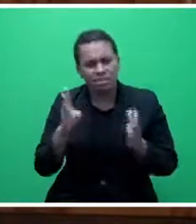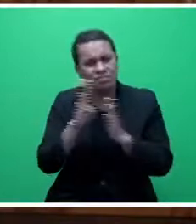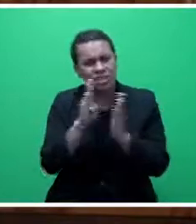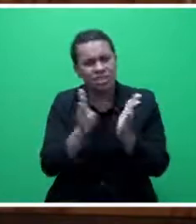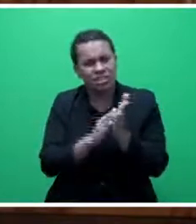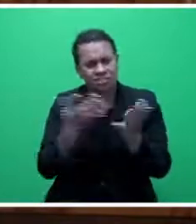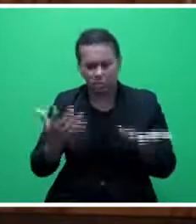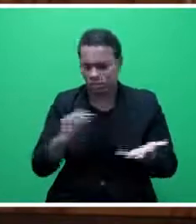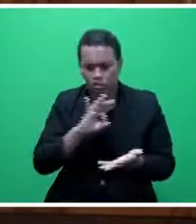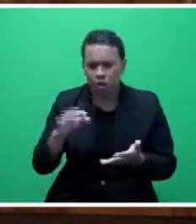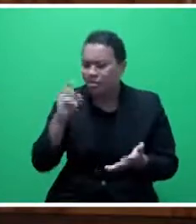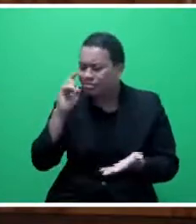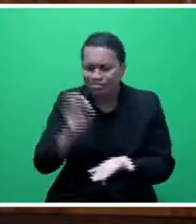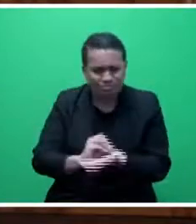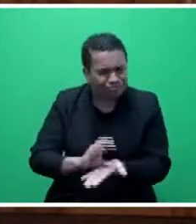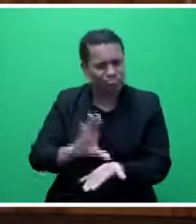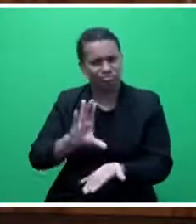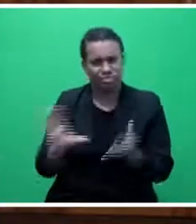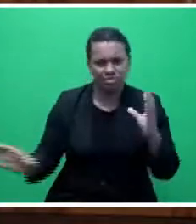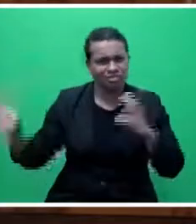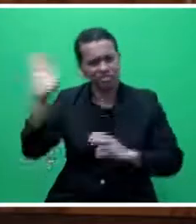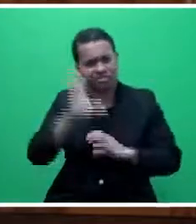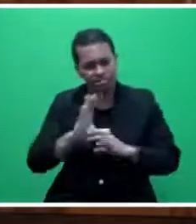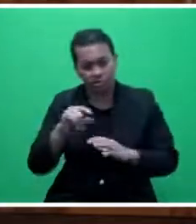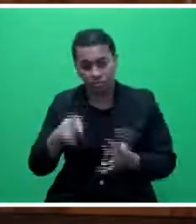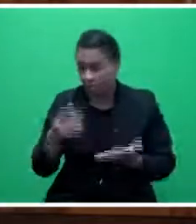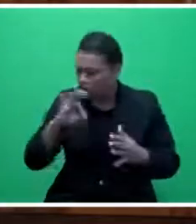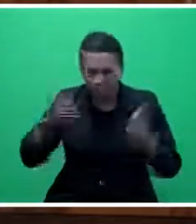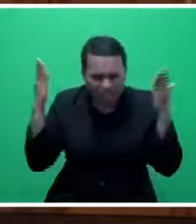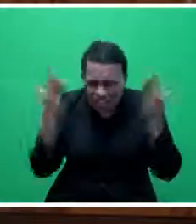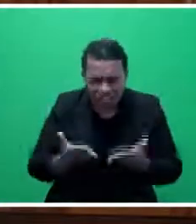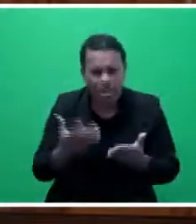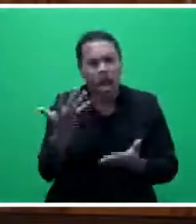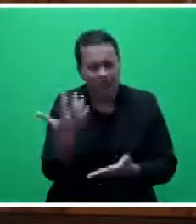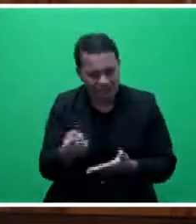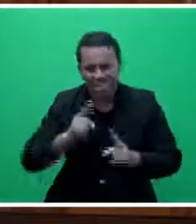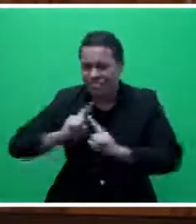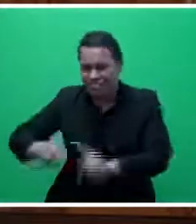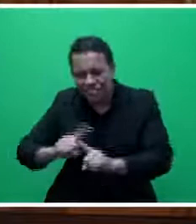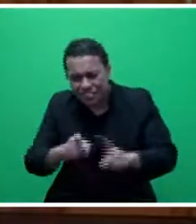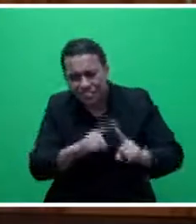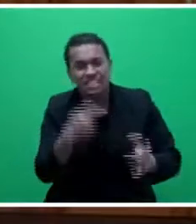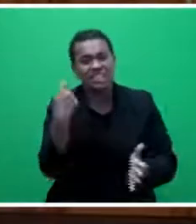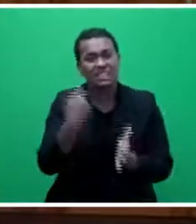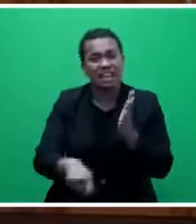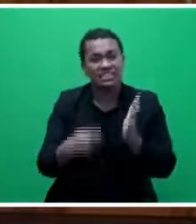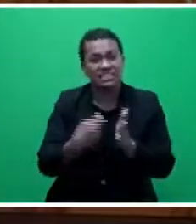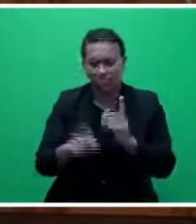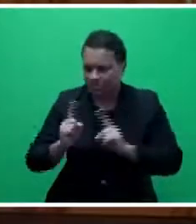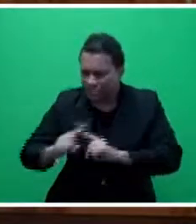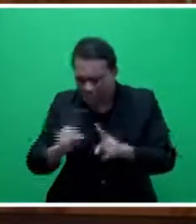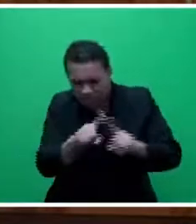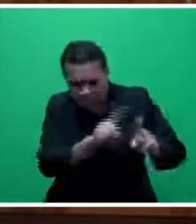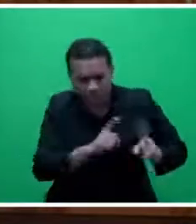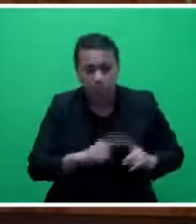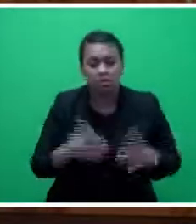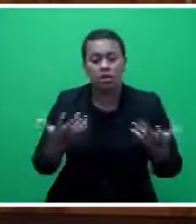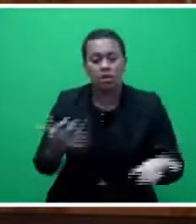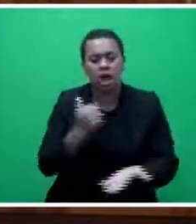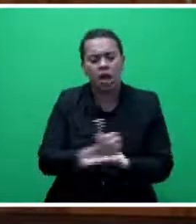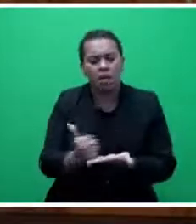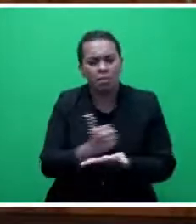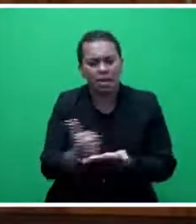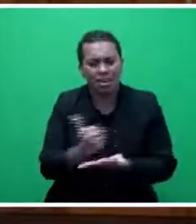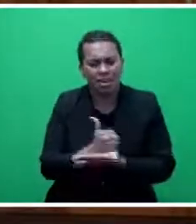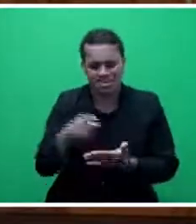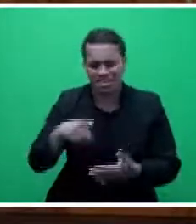budget itself. There are so many other factors. Various tax incentives, duty reduction on all the agricultural inputs have all been reduced. And